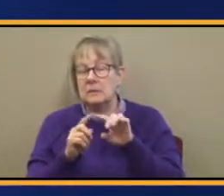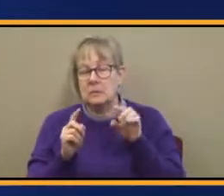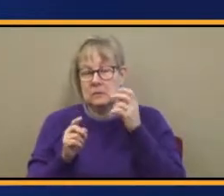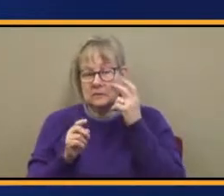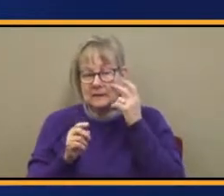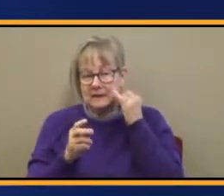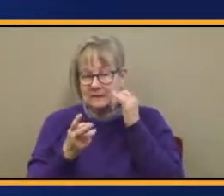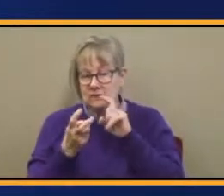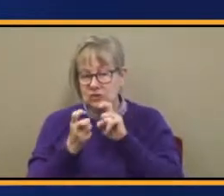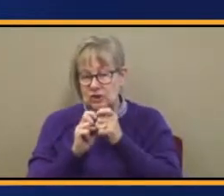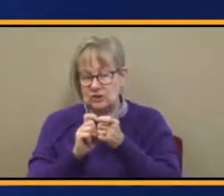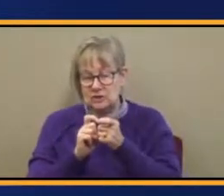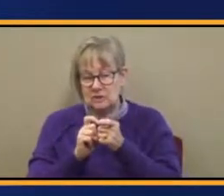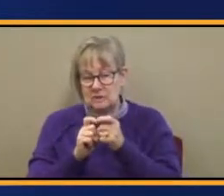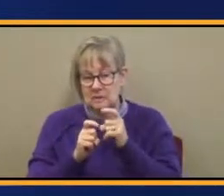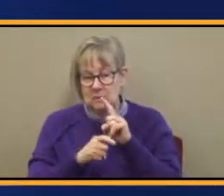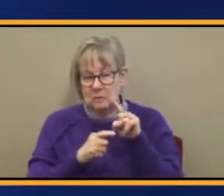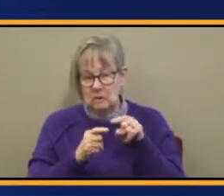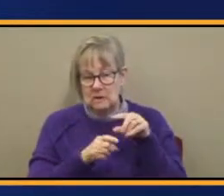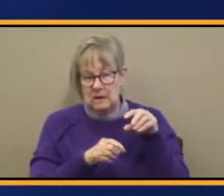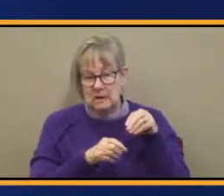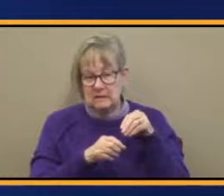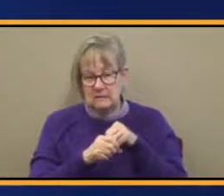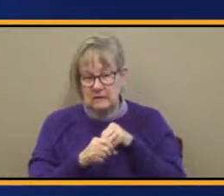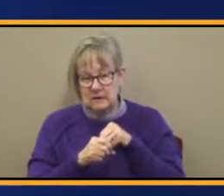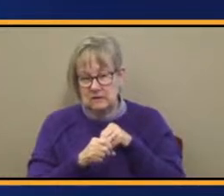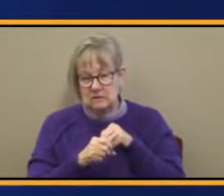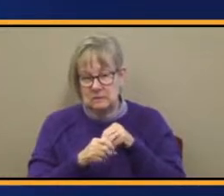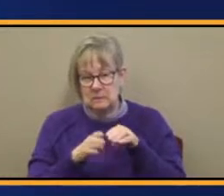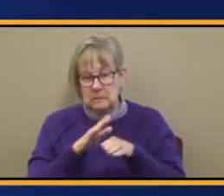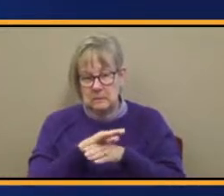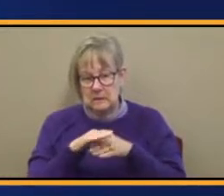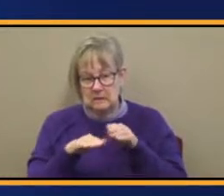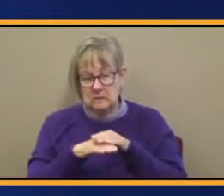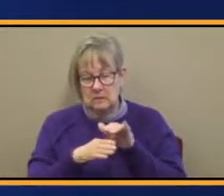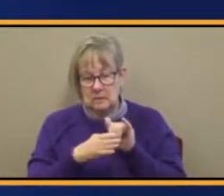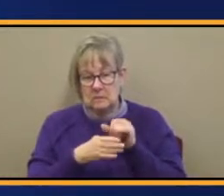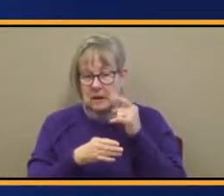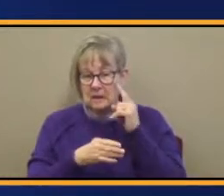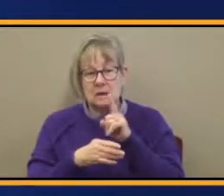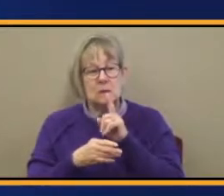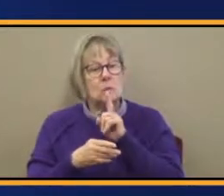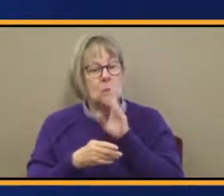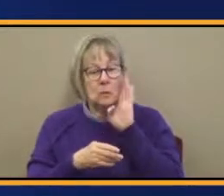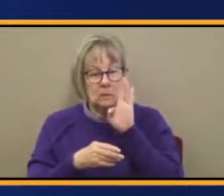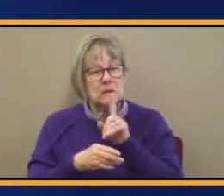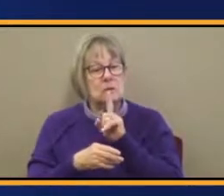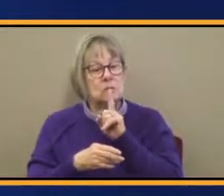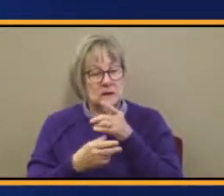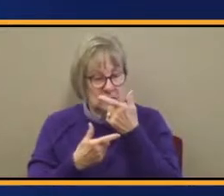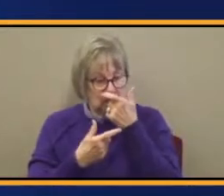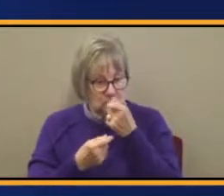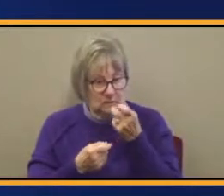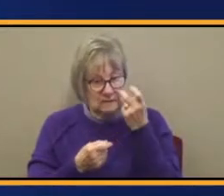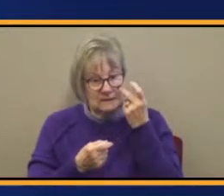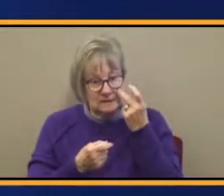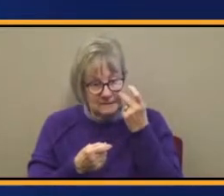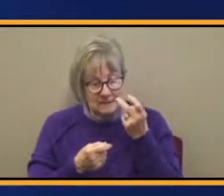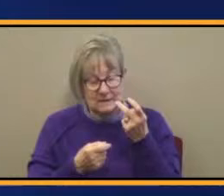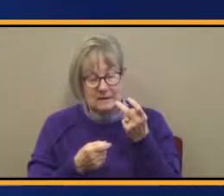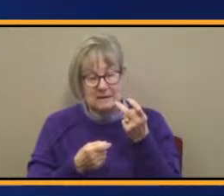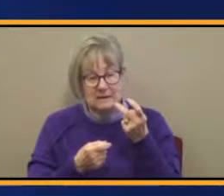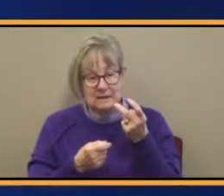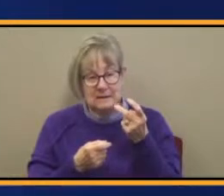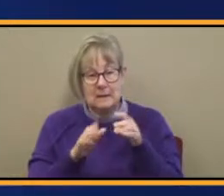it changes. So when you gauge based on that, but I think it'd be really interesting to see that based